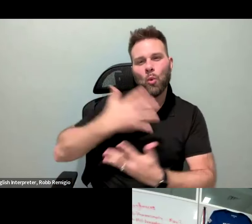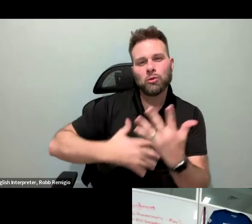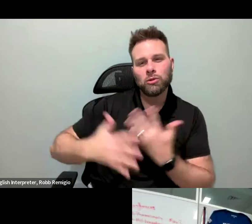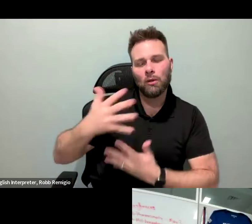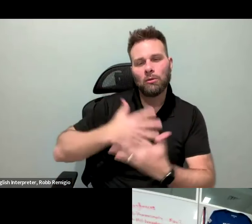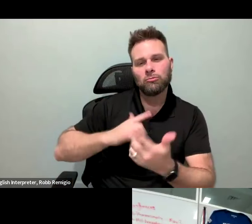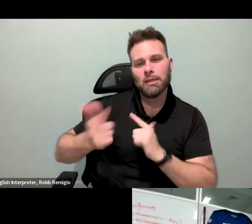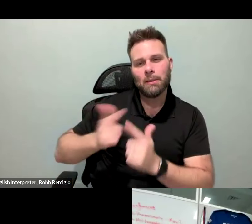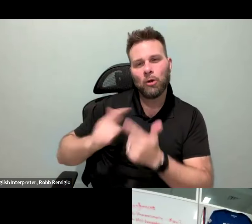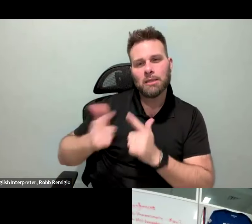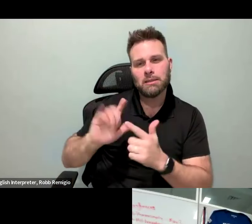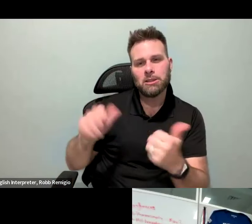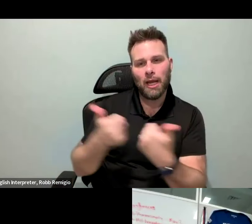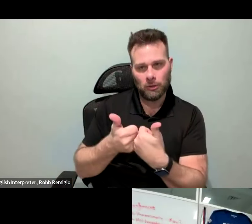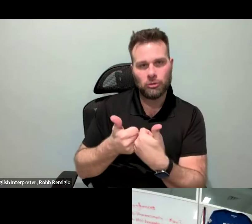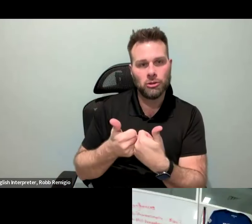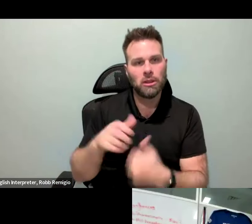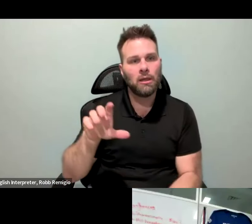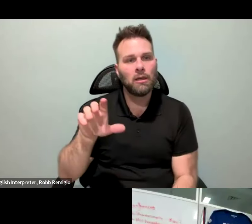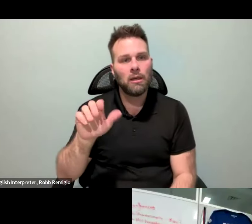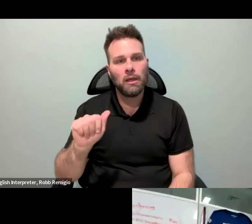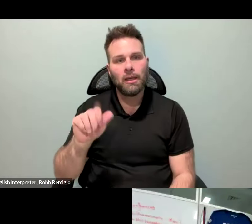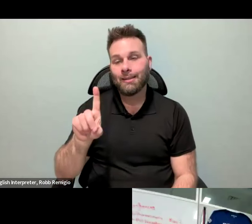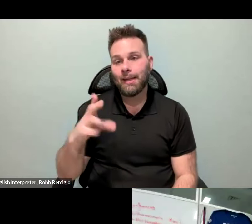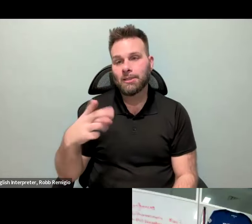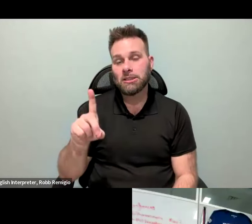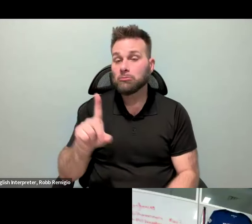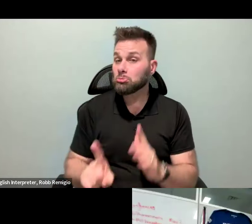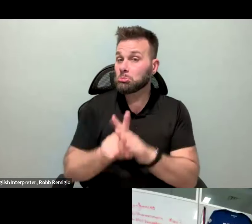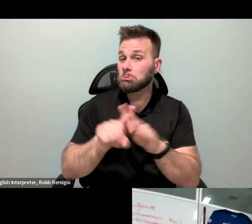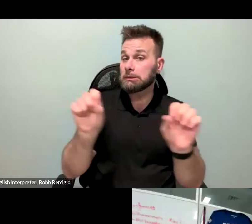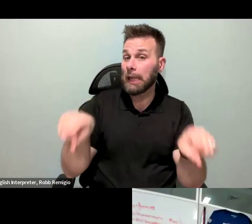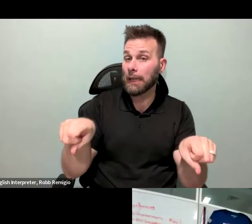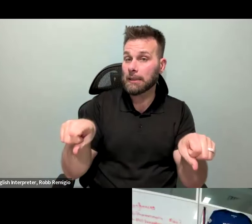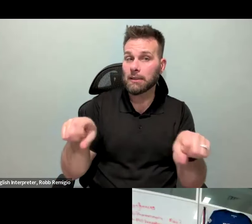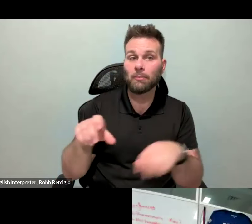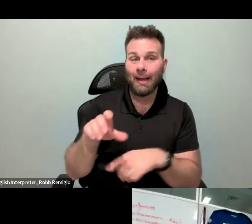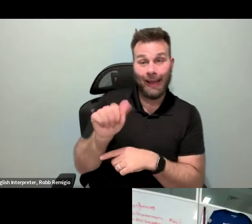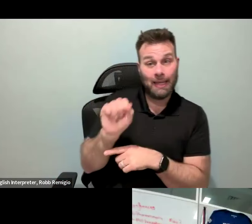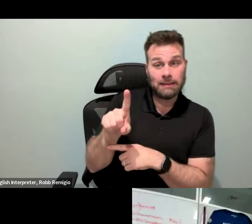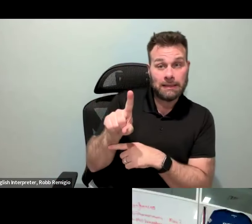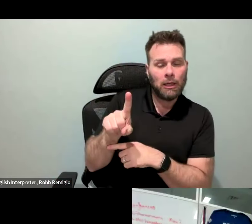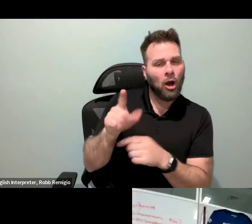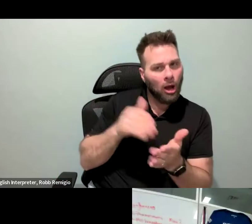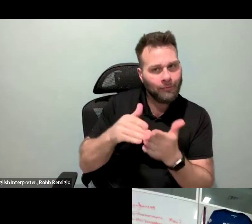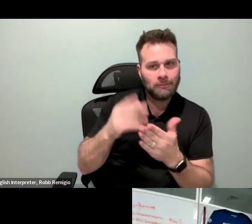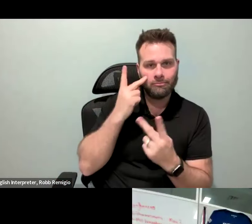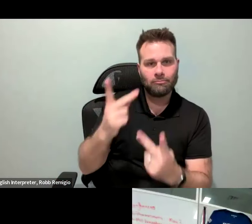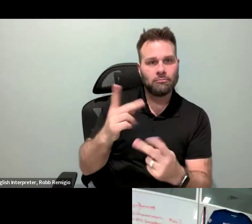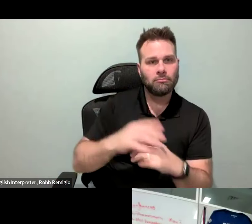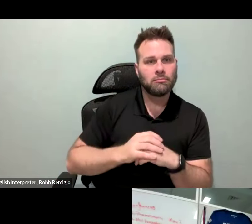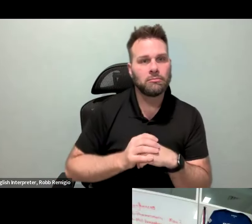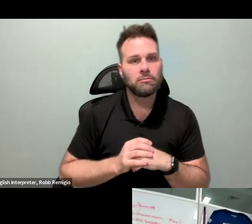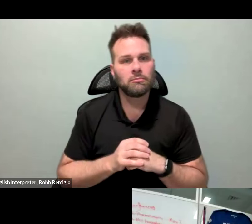challenge. ADHD, that can show up, but it cannot show up. ASD, it's often present.